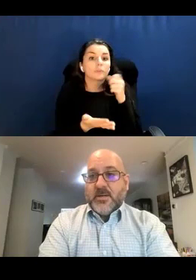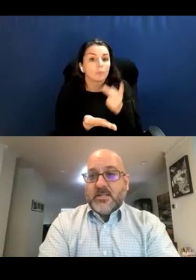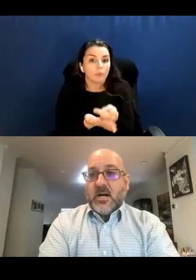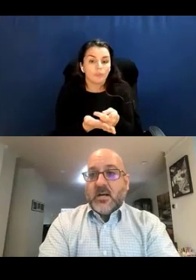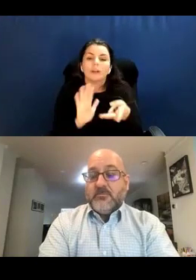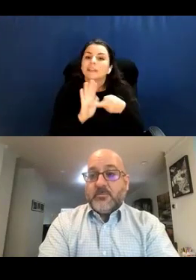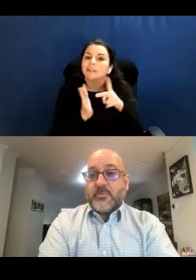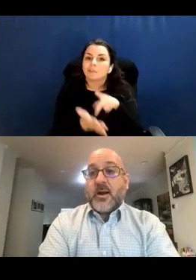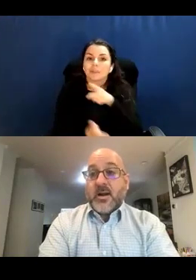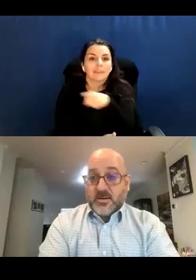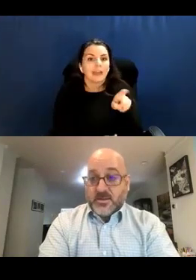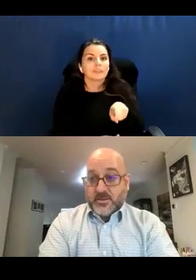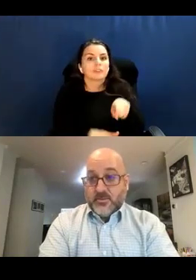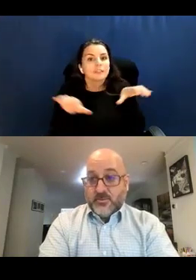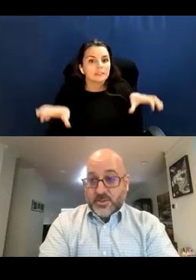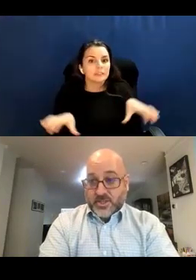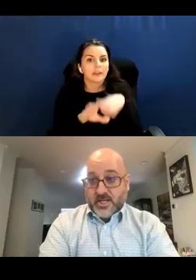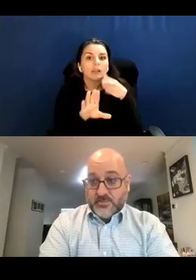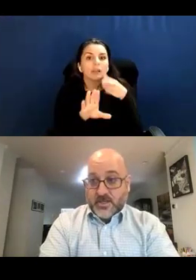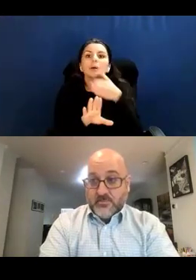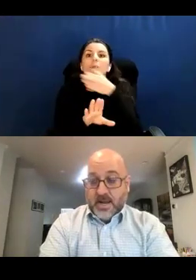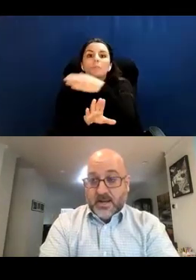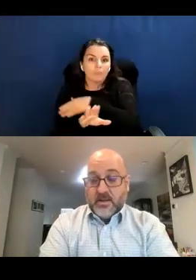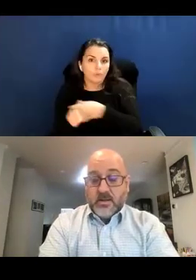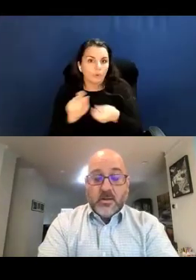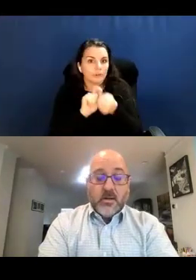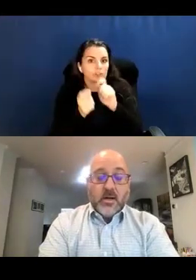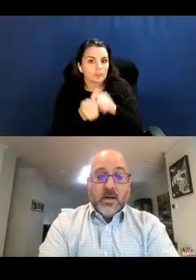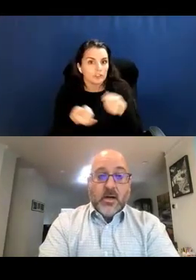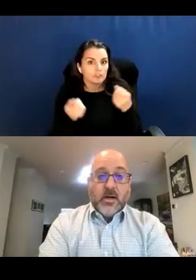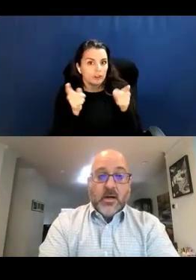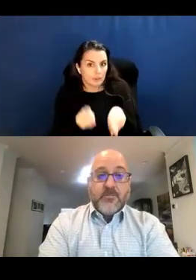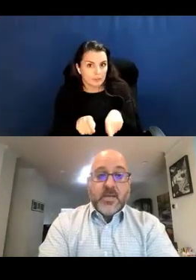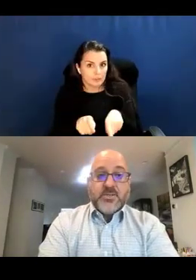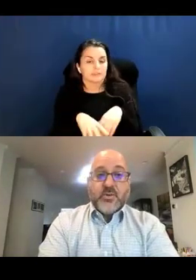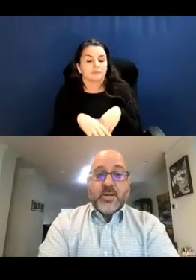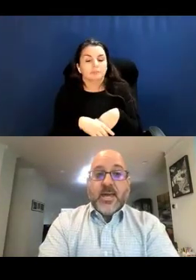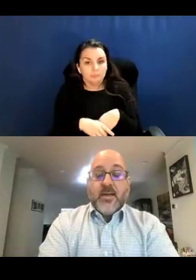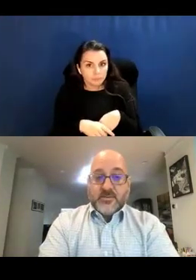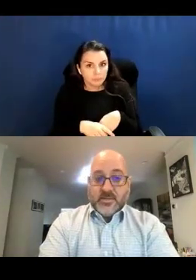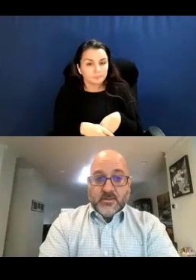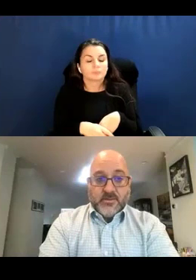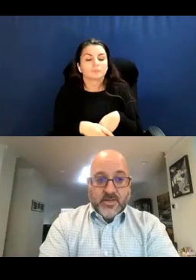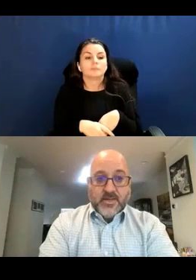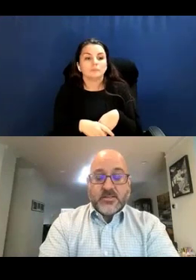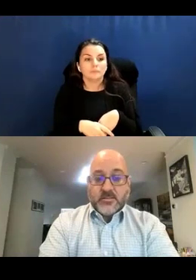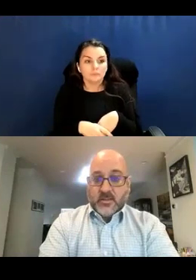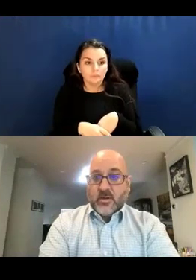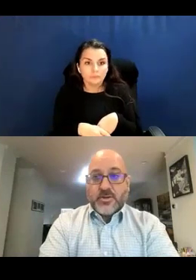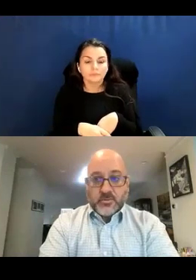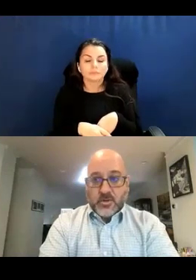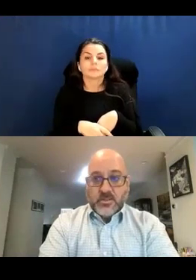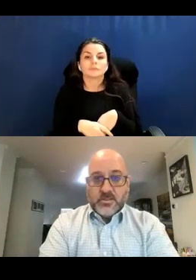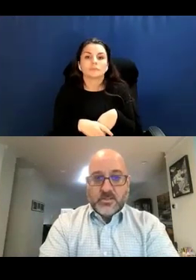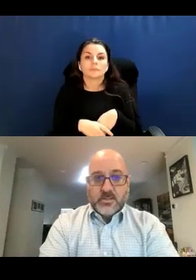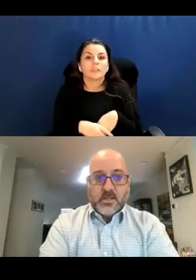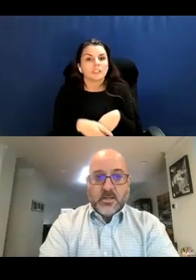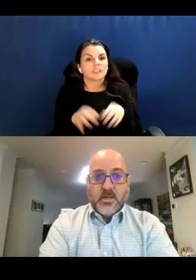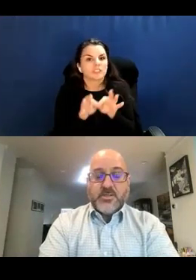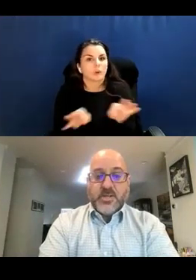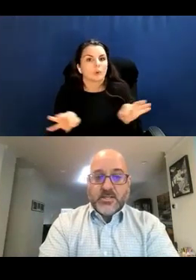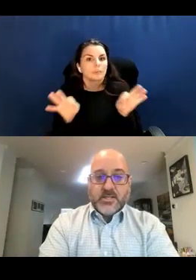have to be done prior to the change being made. So again, some of the larger